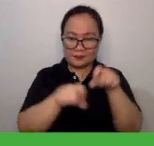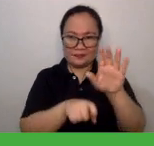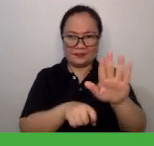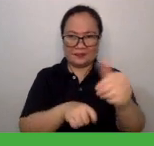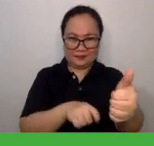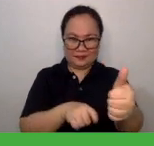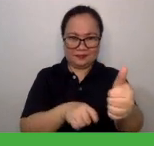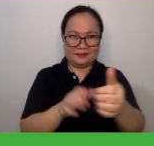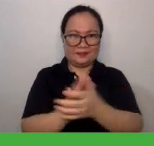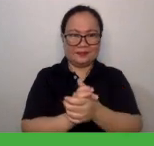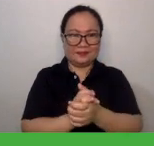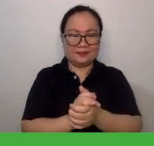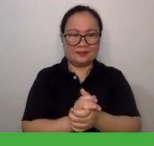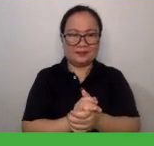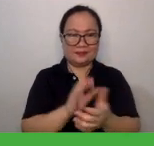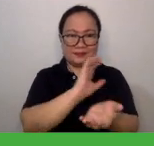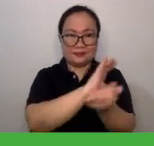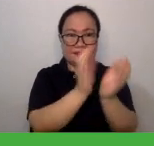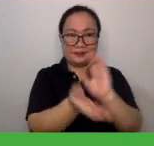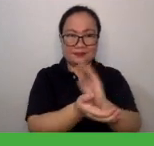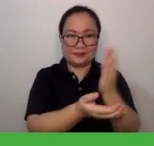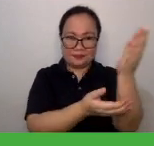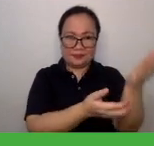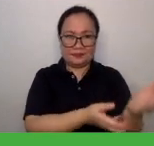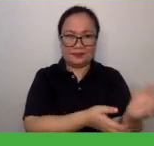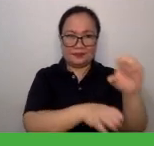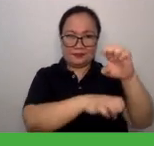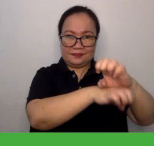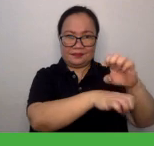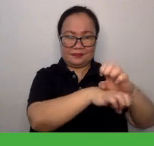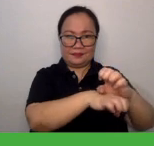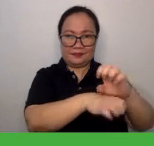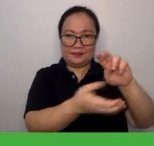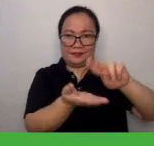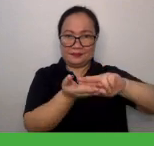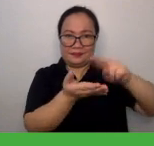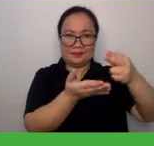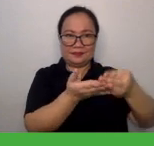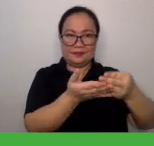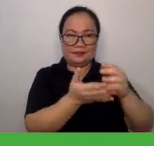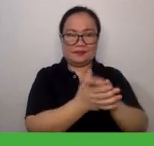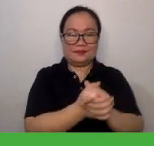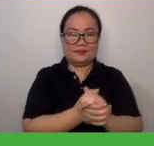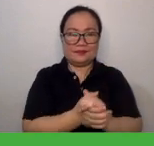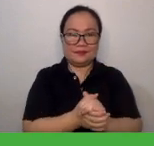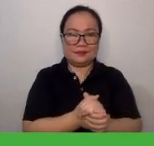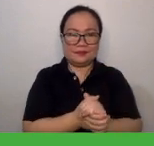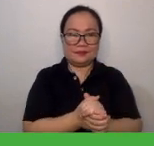Okay, test yourself. So, convert the following English units.